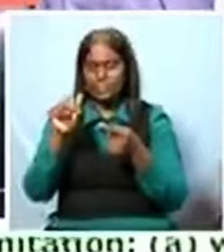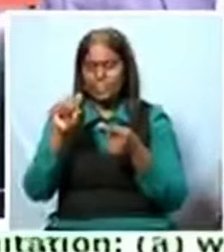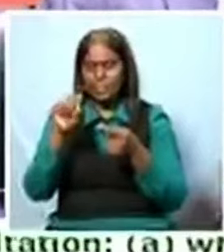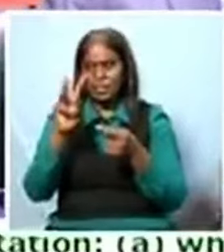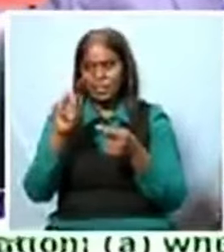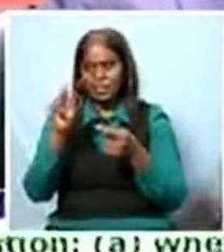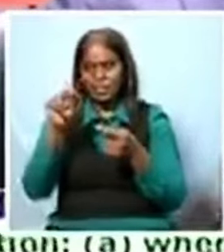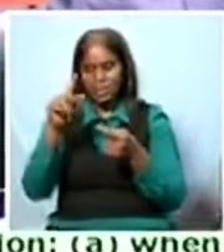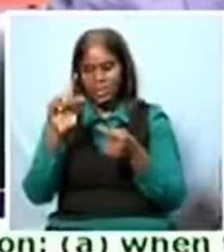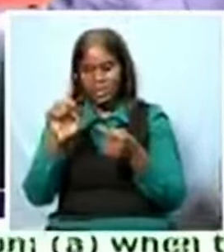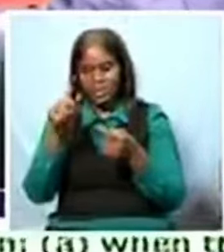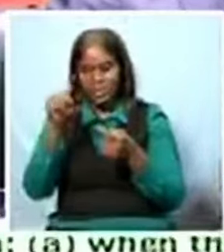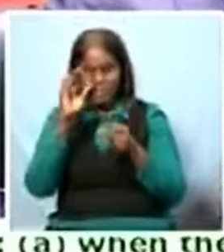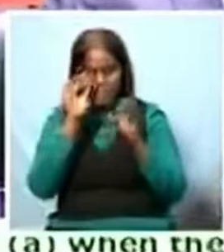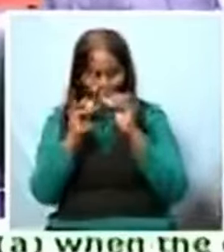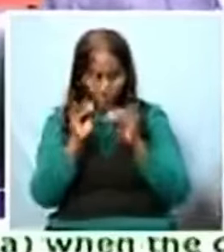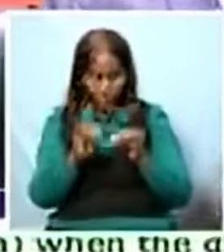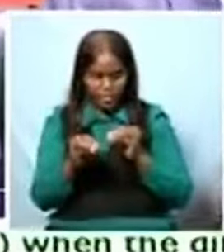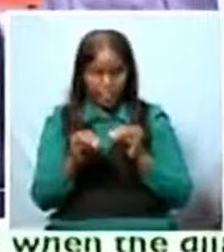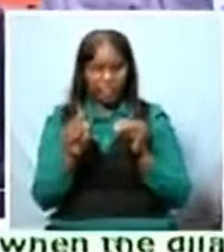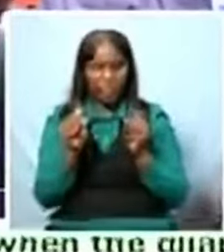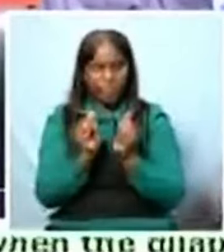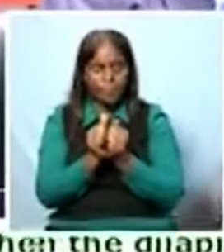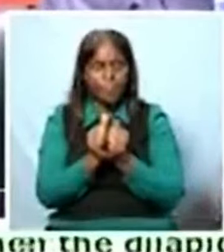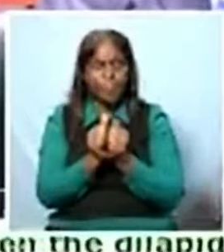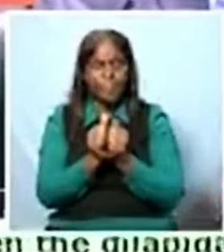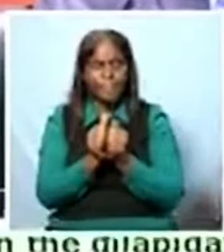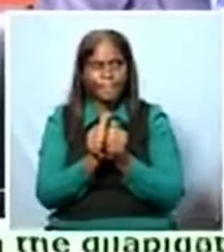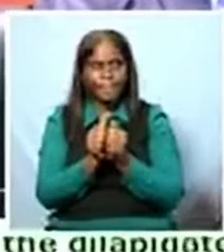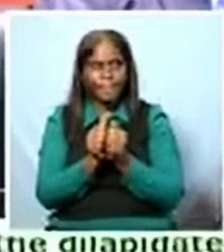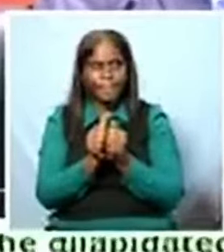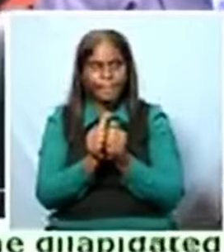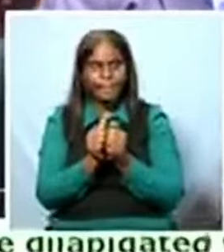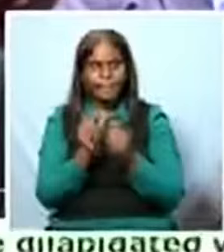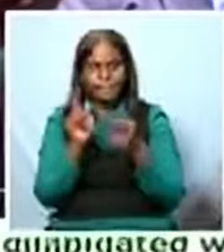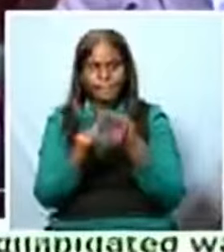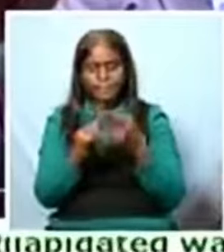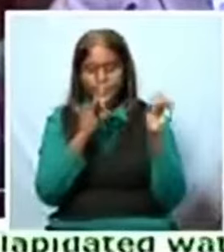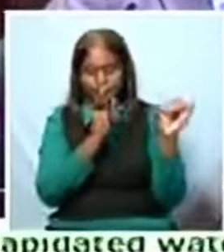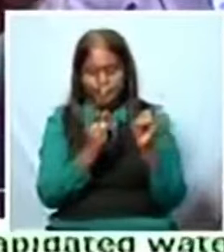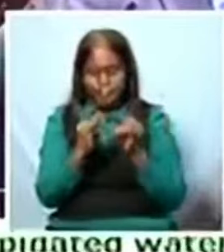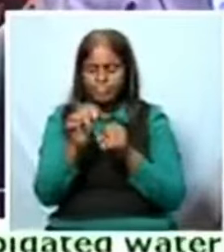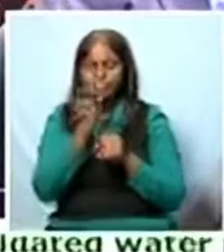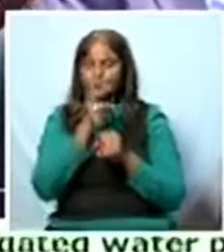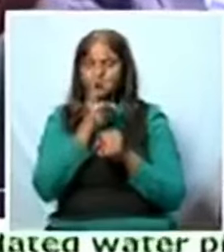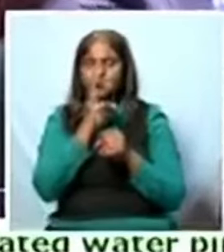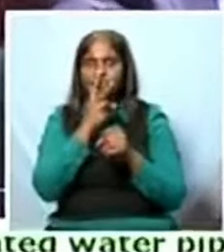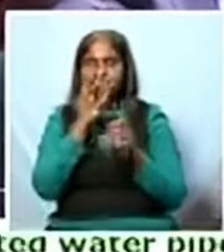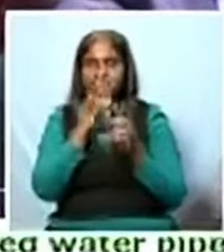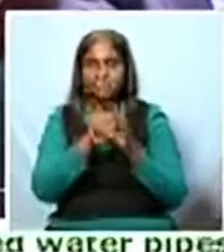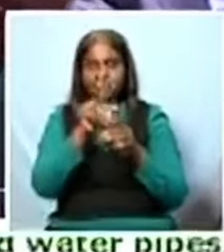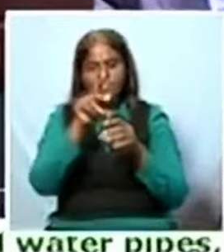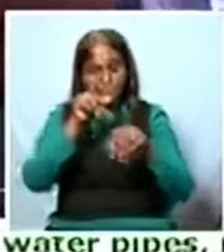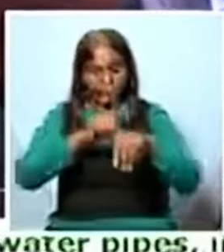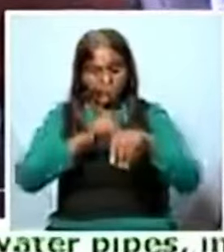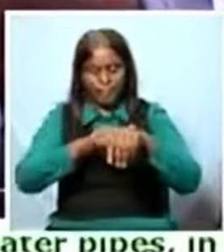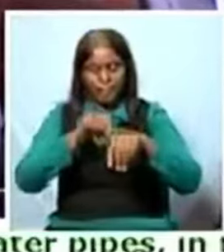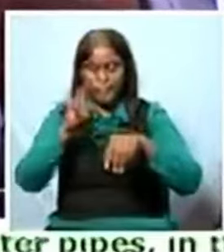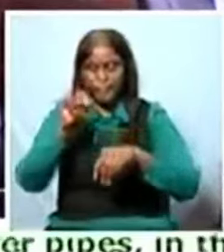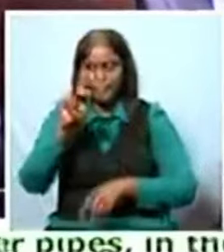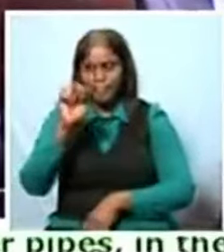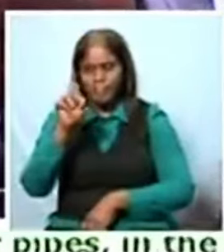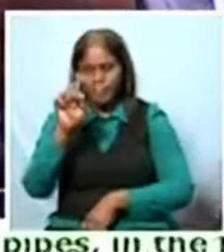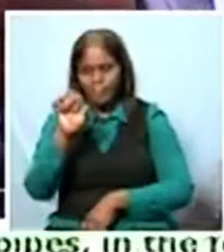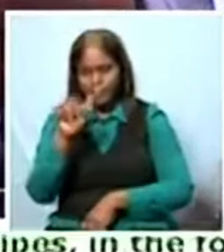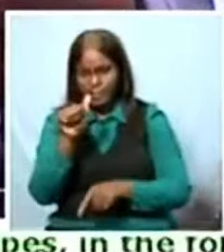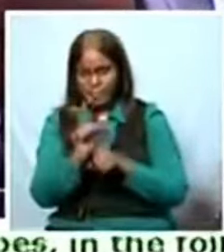been spent on replacing rehabilitated pipelines. To augment water supply during peak periods in Ndeke